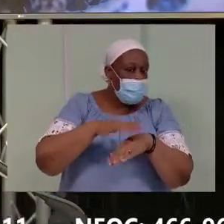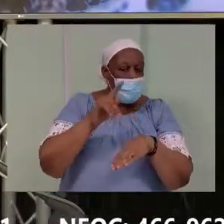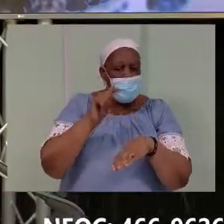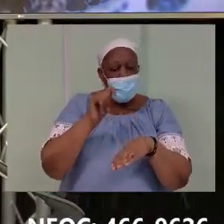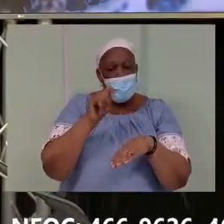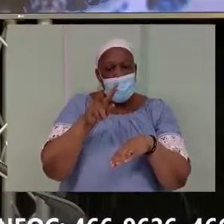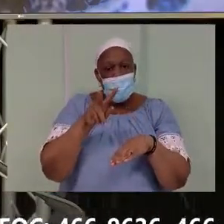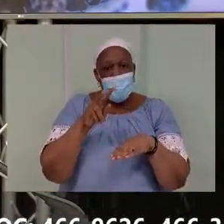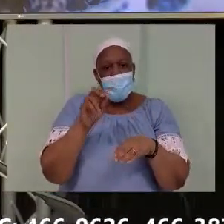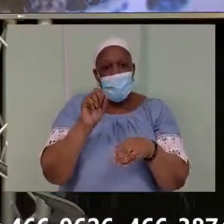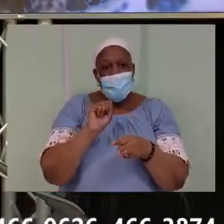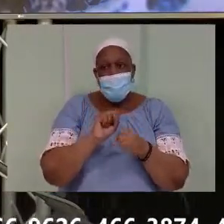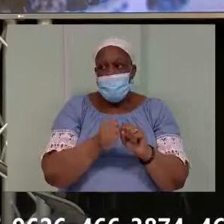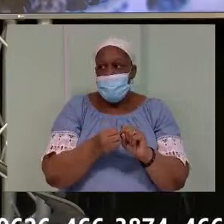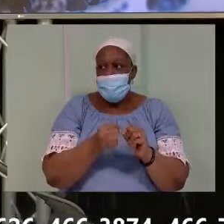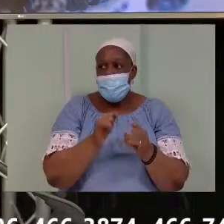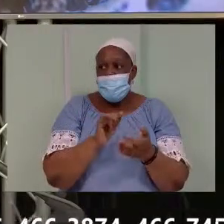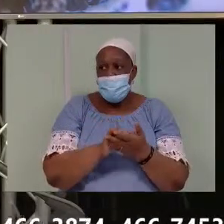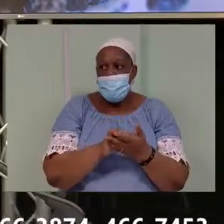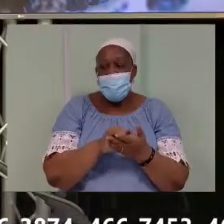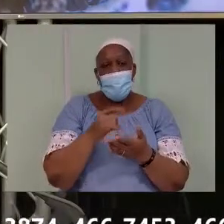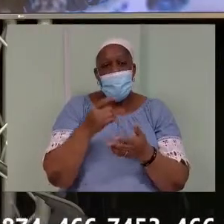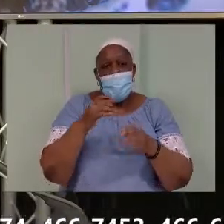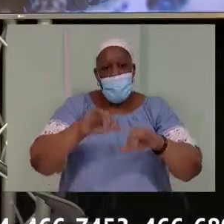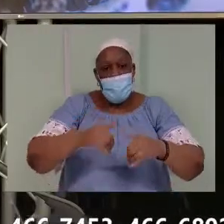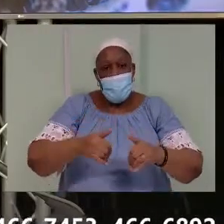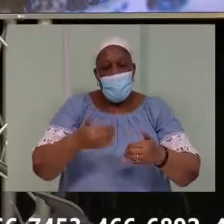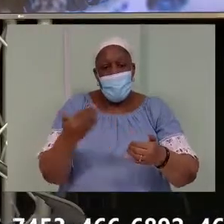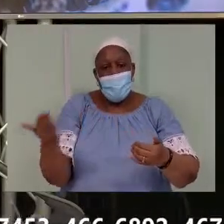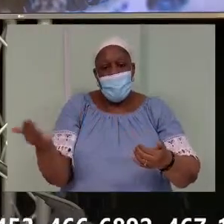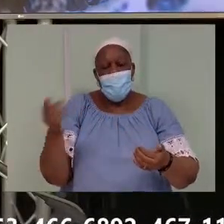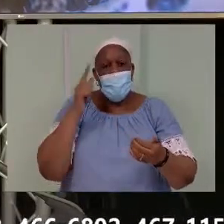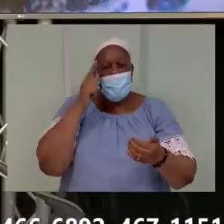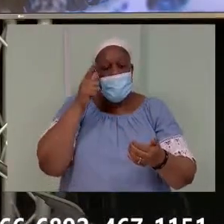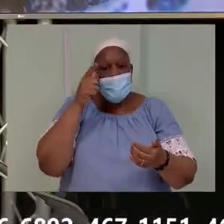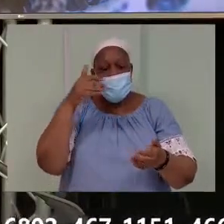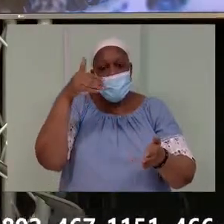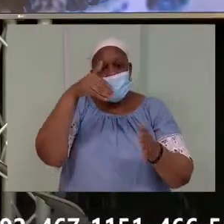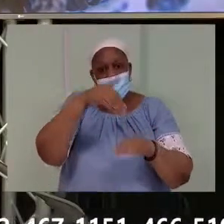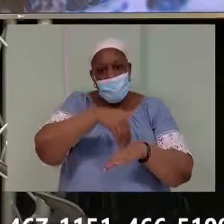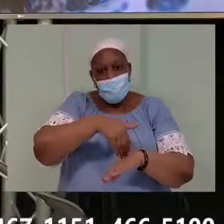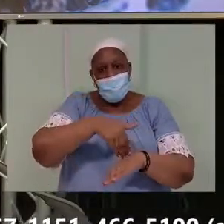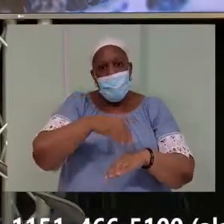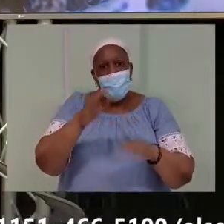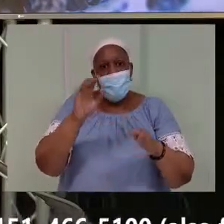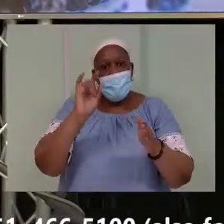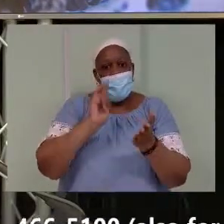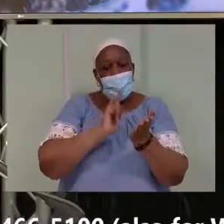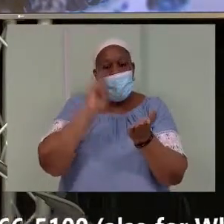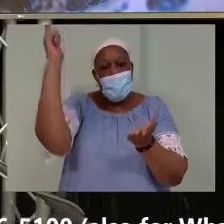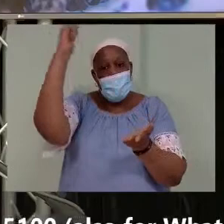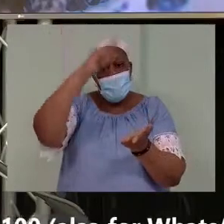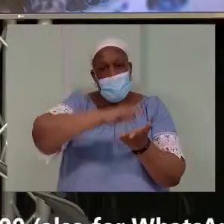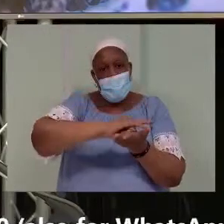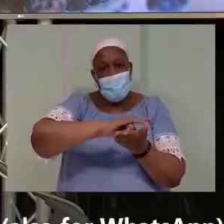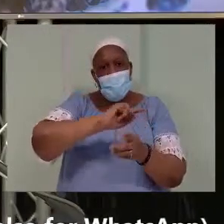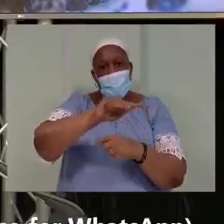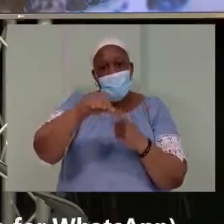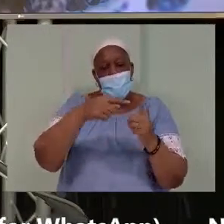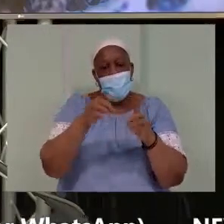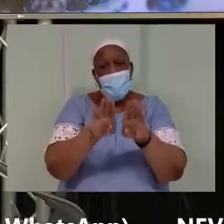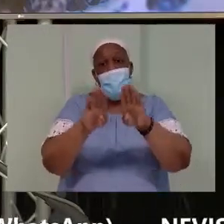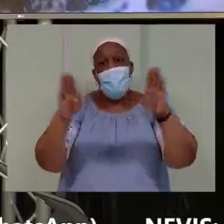as per our intended procedure for receiving arriving passengers when we open